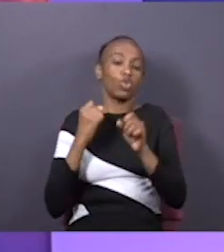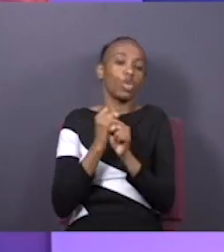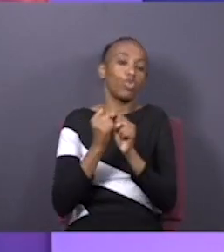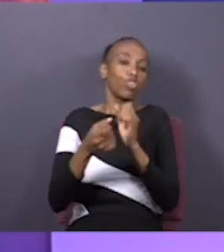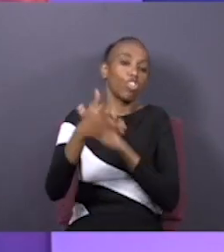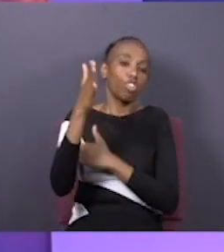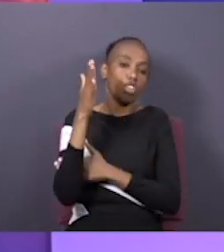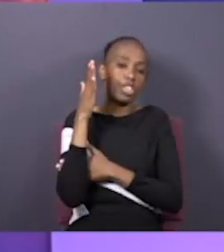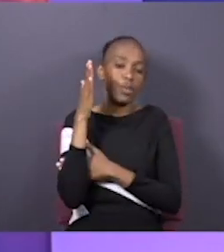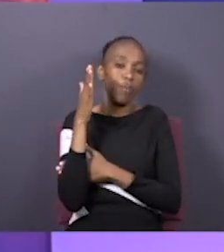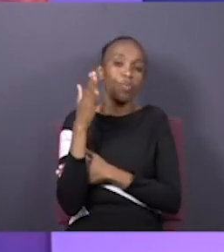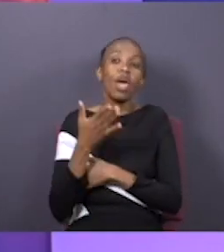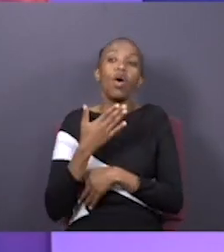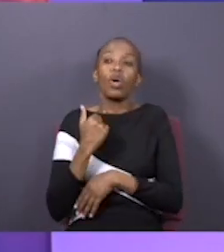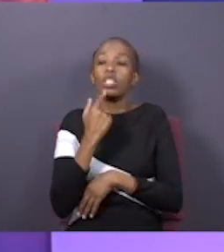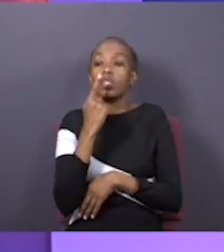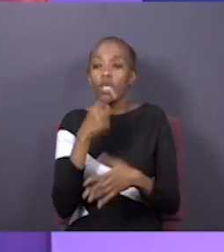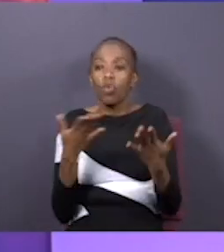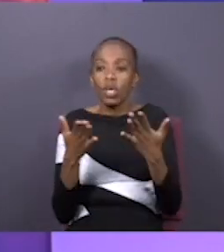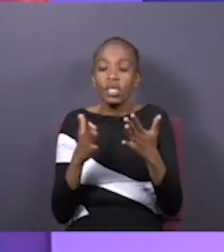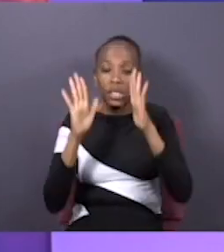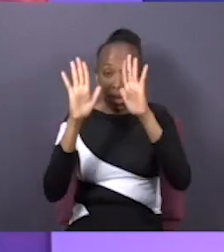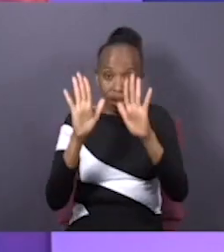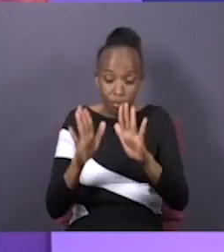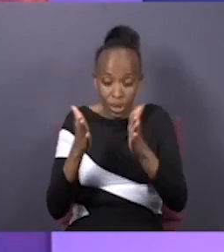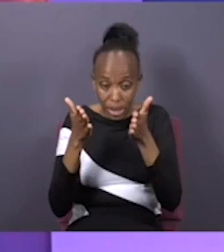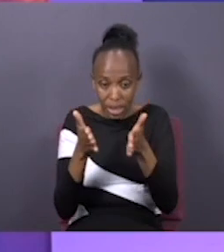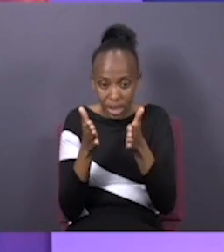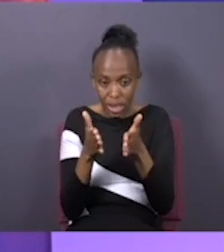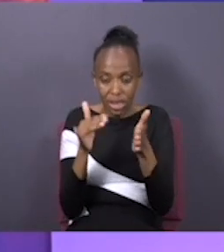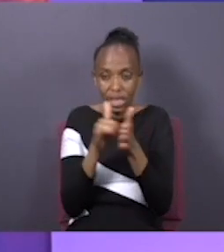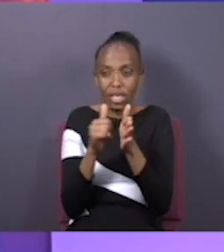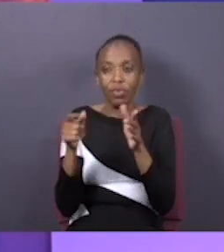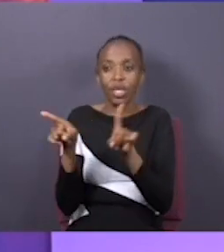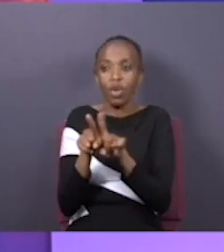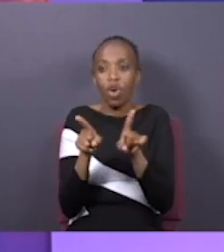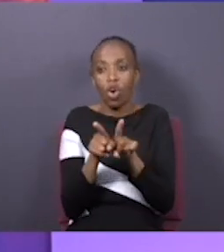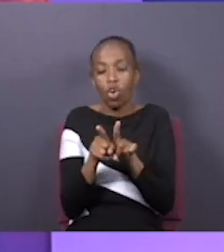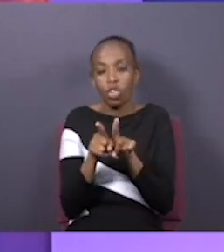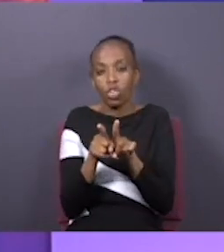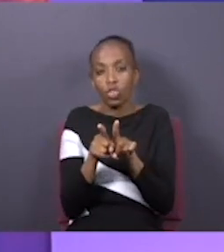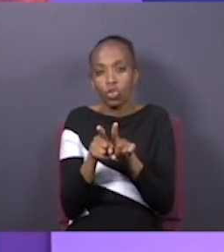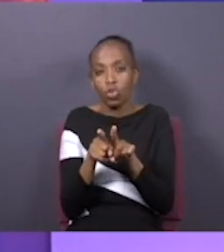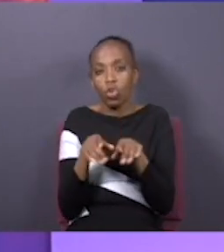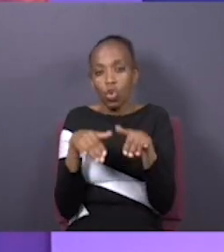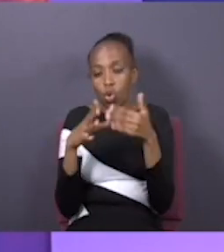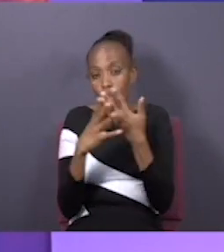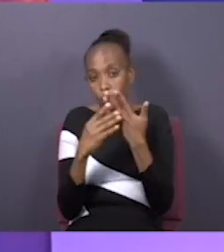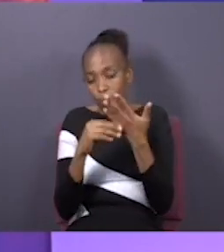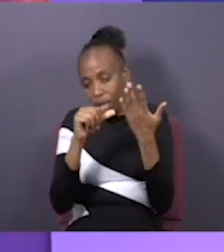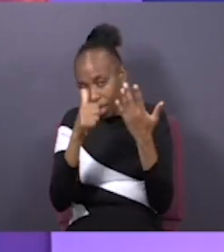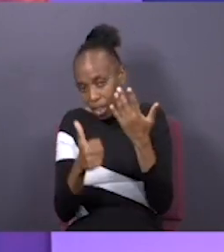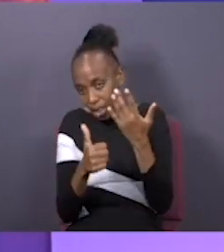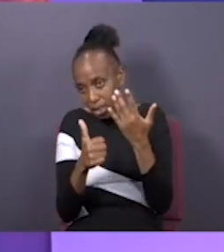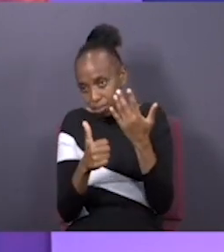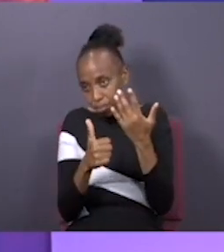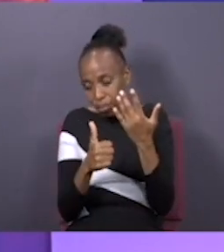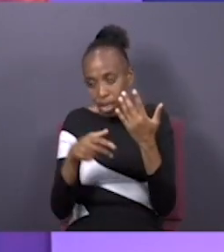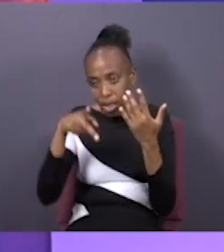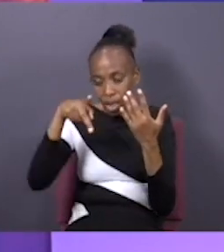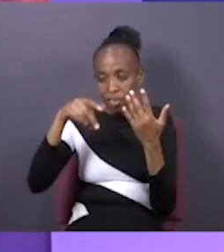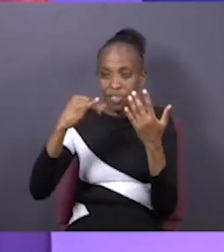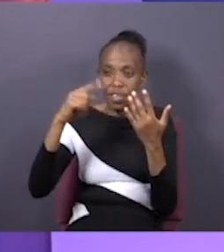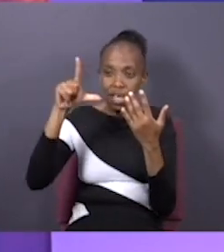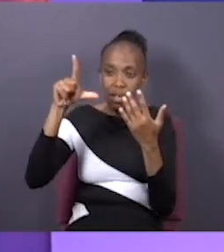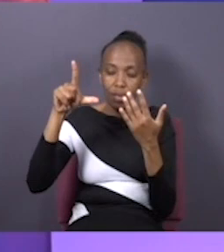doing for God. I want to say that it is important in this that we also benchmark with others. In the book of